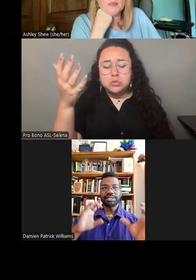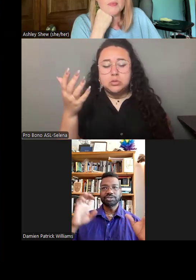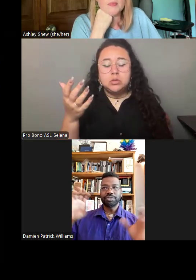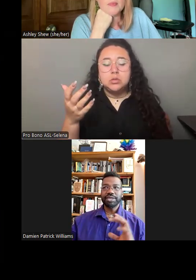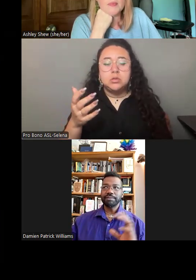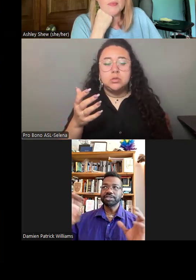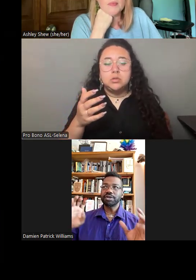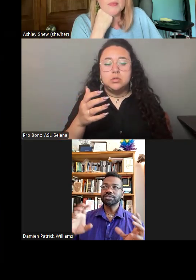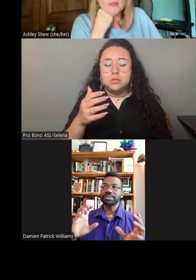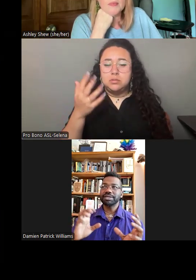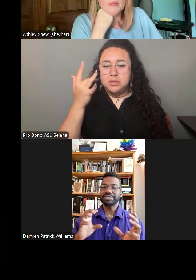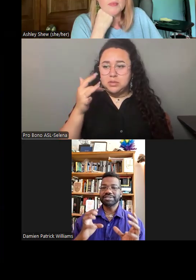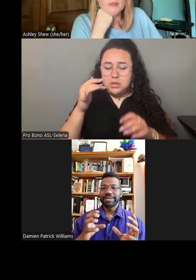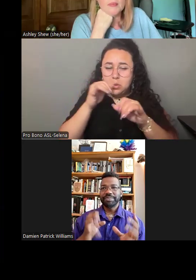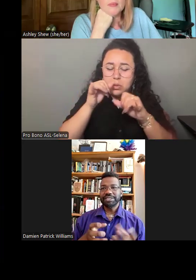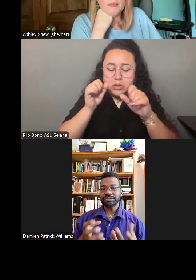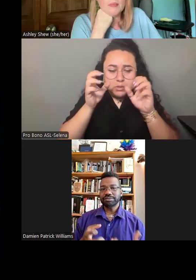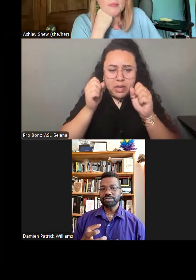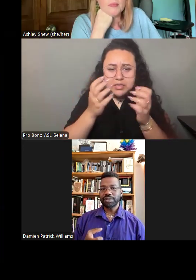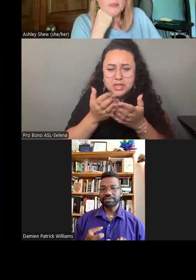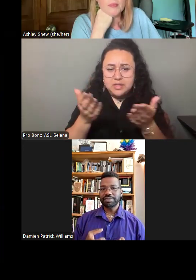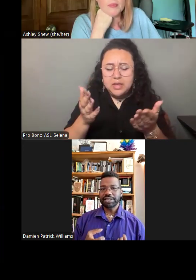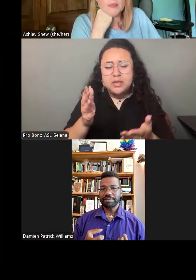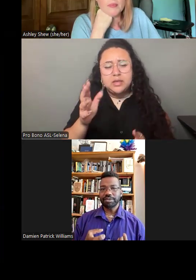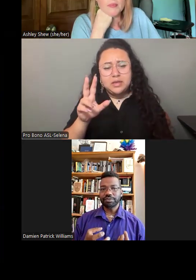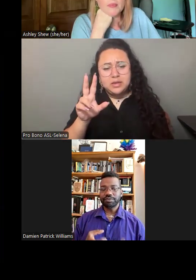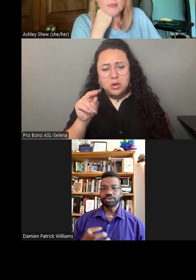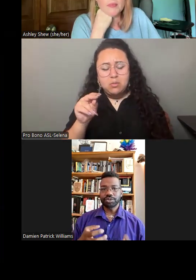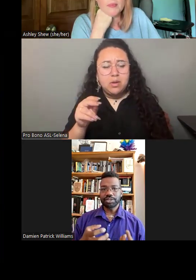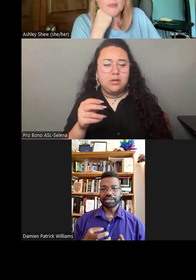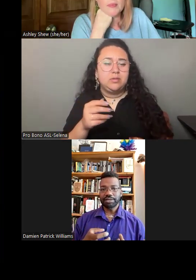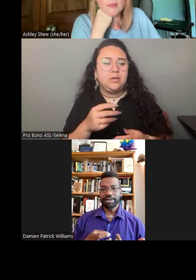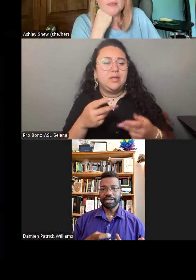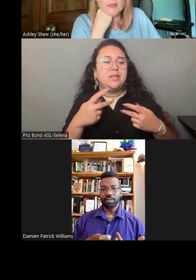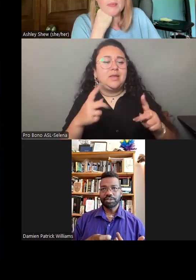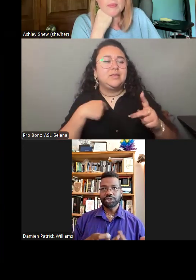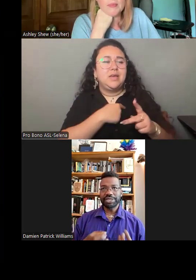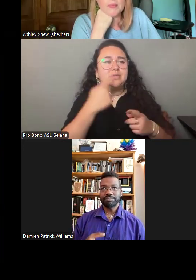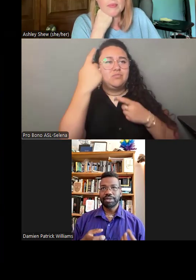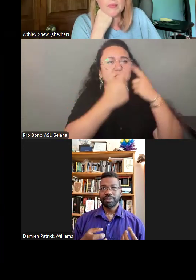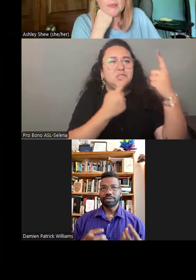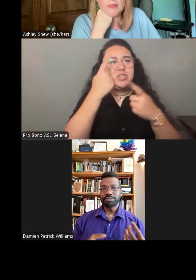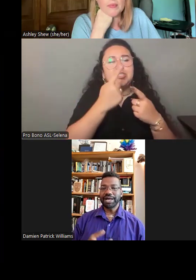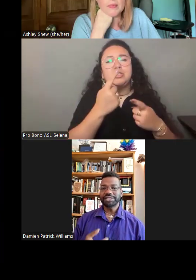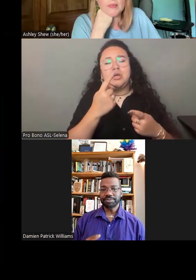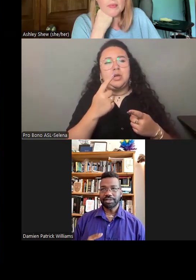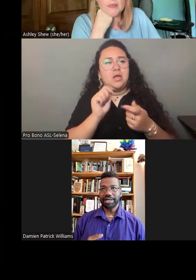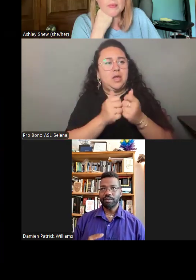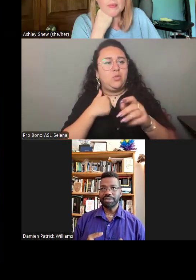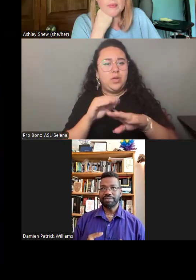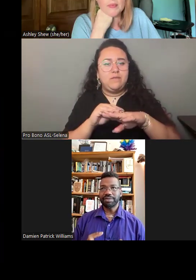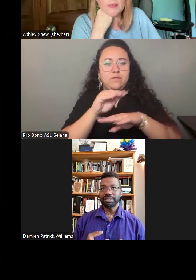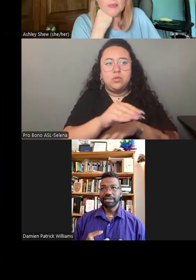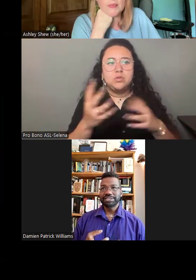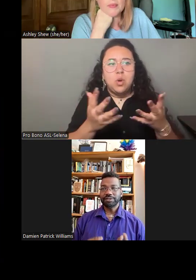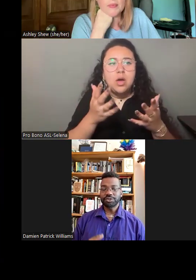amazing potential thing, but it's also because these are different ways of thinking about the future and thinking about how we shape what's possible, how